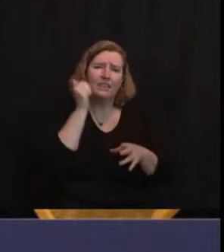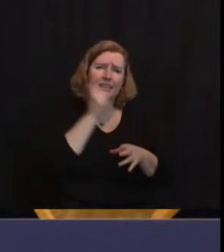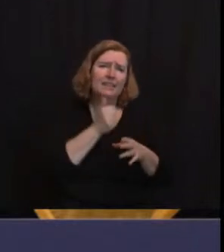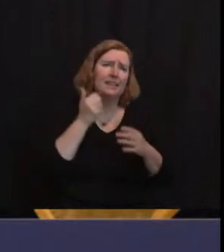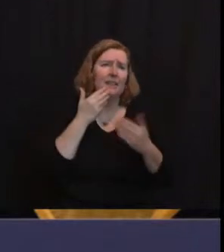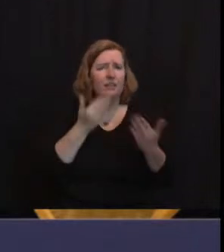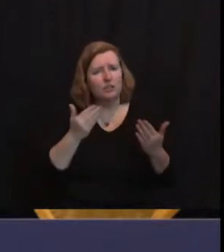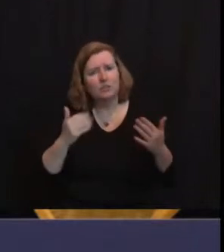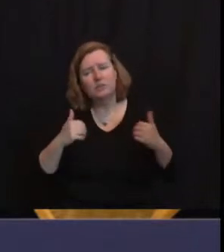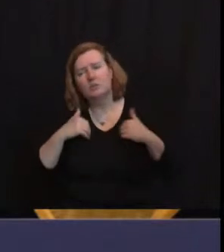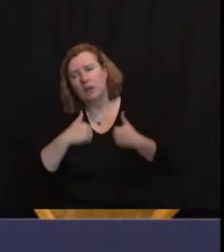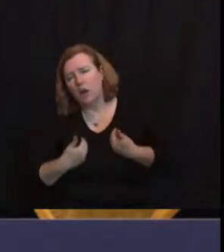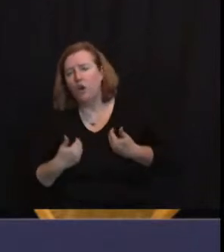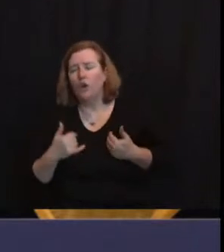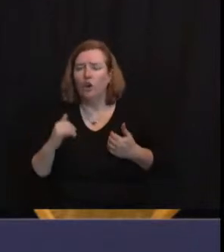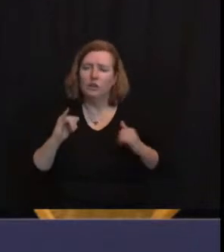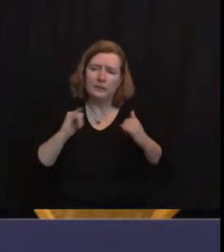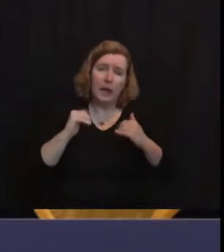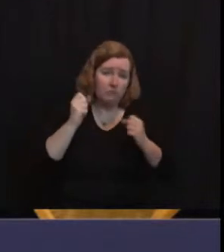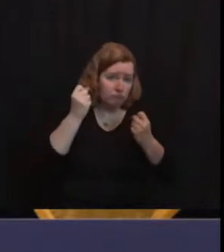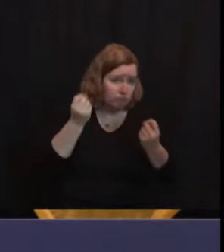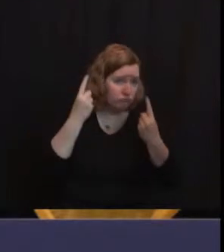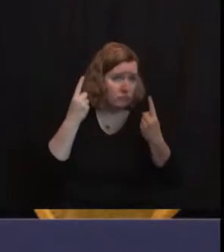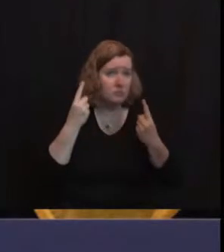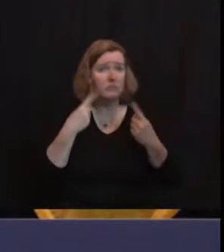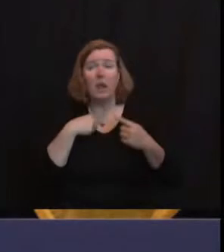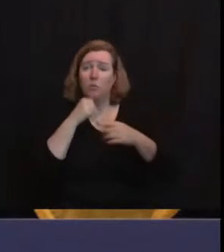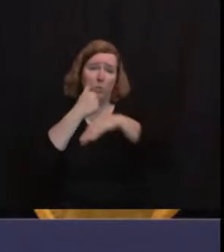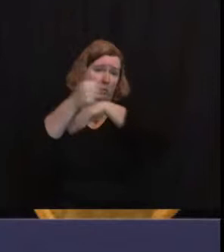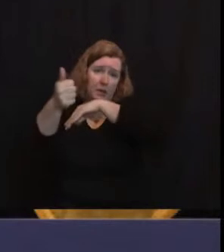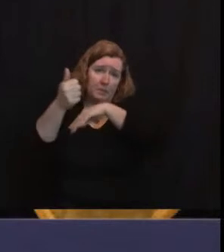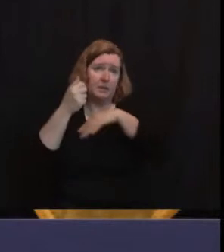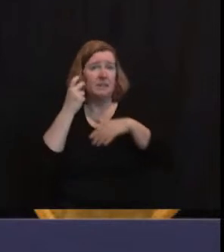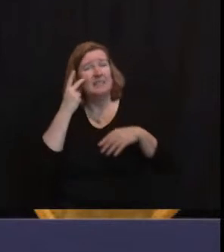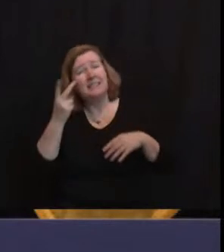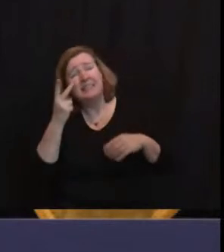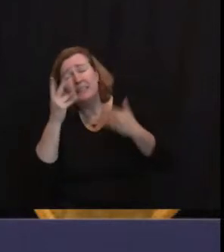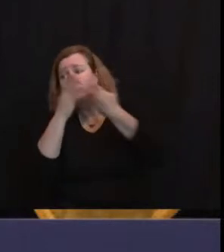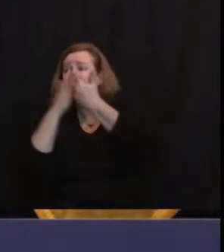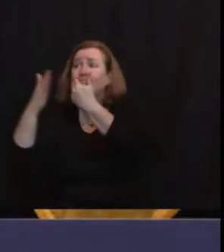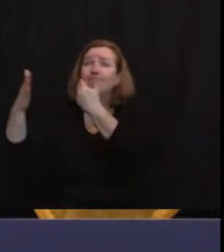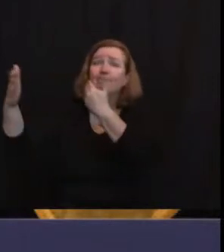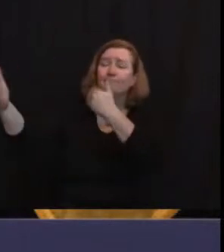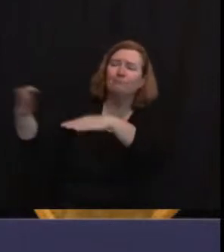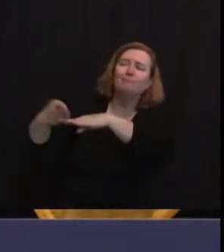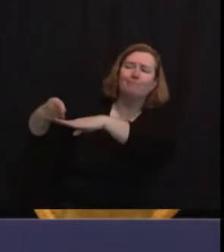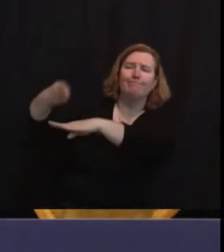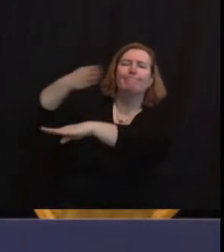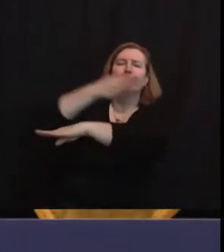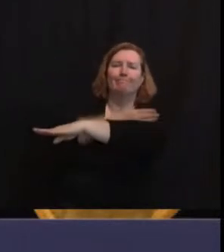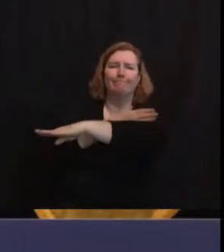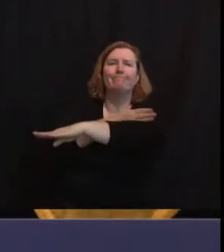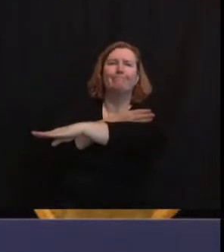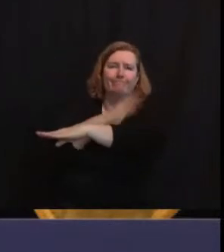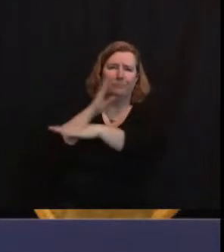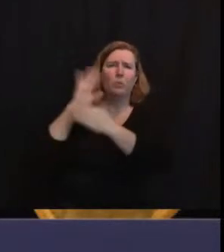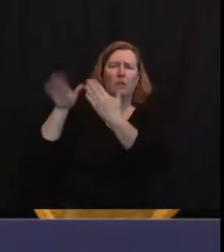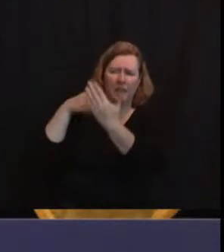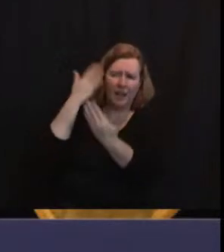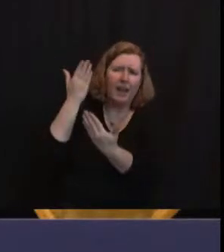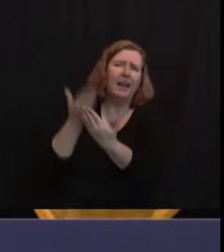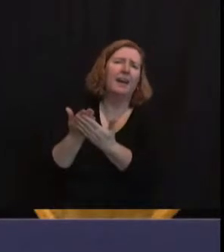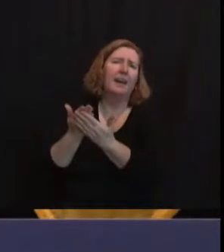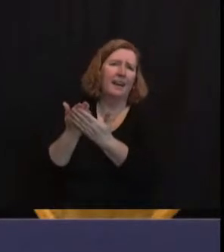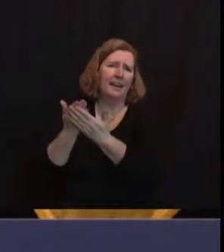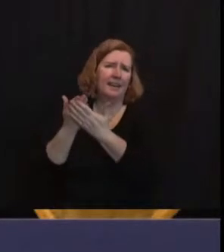tired of it. We're tired of it. We don't blame you, but we can see the light at the end of the tunnel, and we're going to get to a different and better